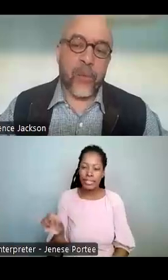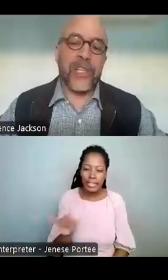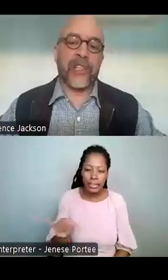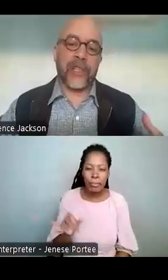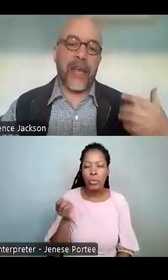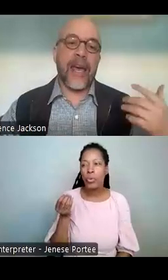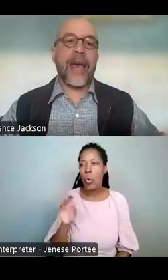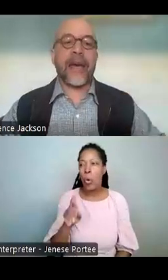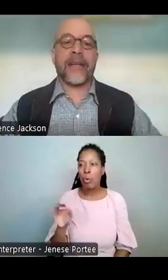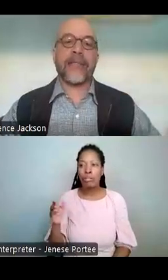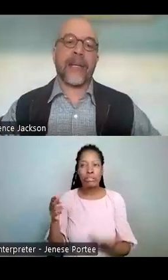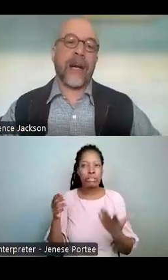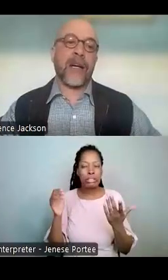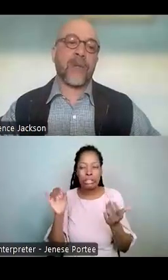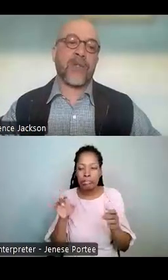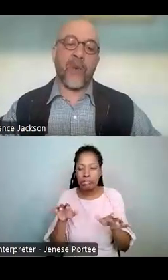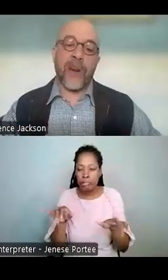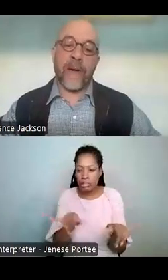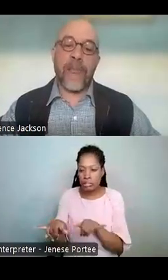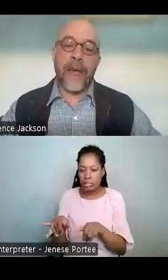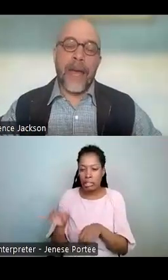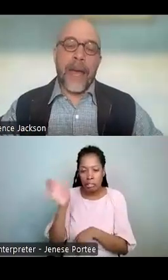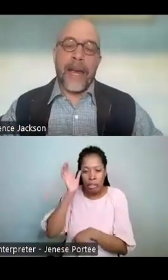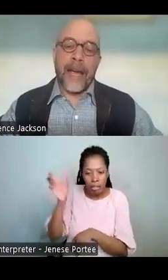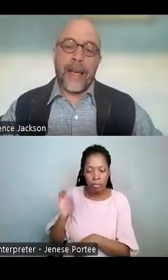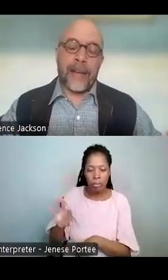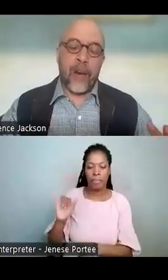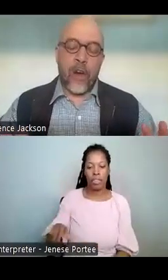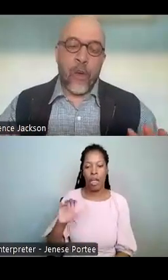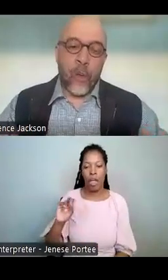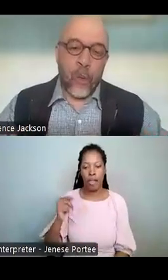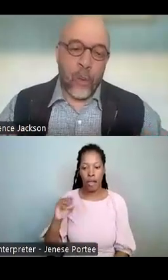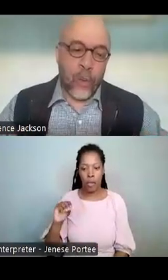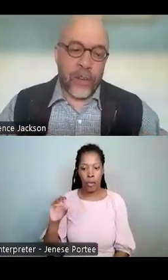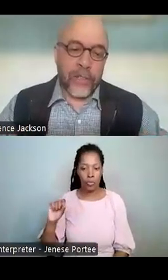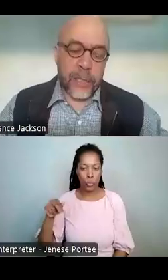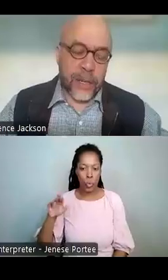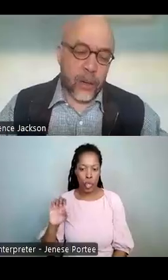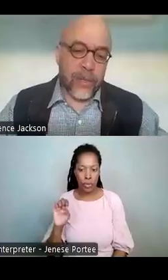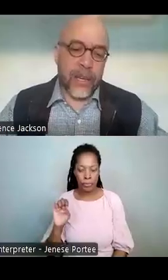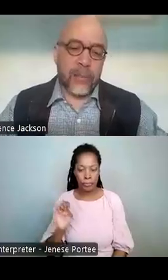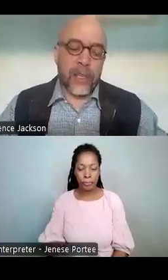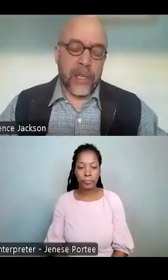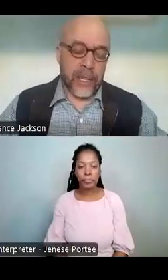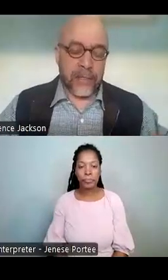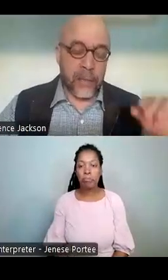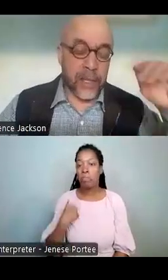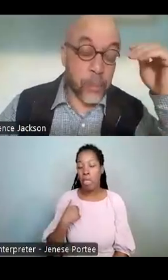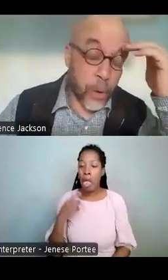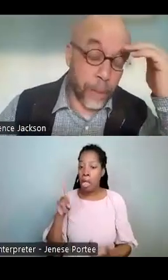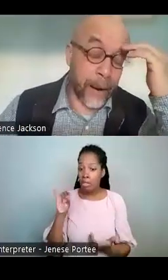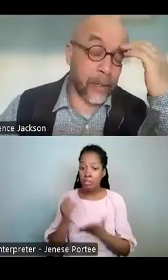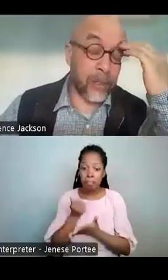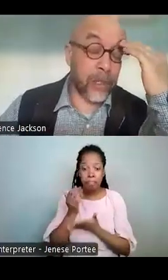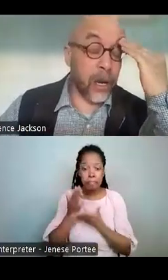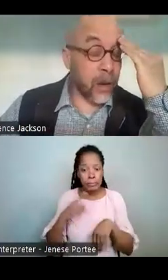same region as a Congo Square. And I've spent a little bit of time looking at like some of the